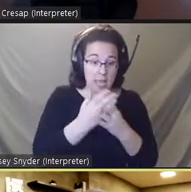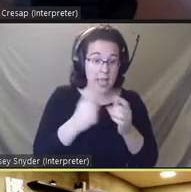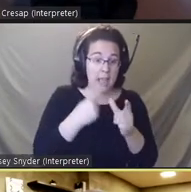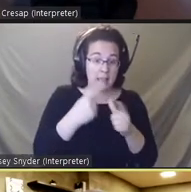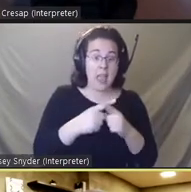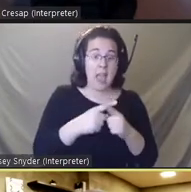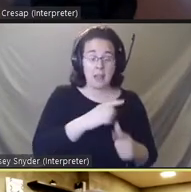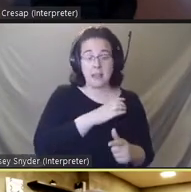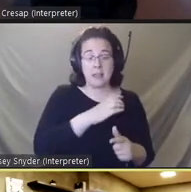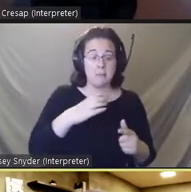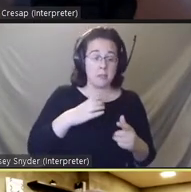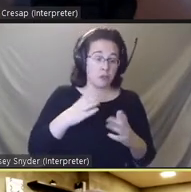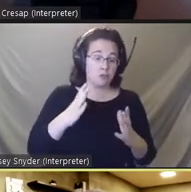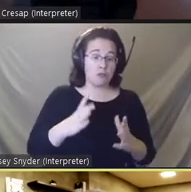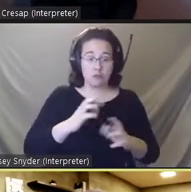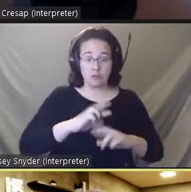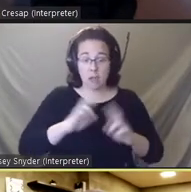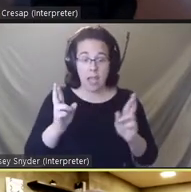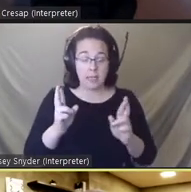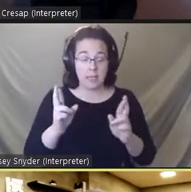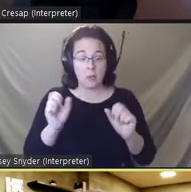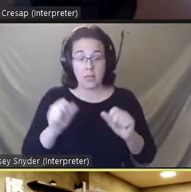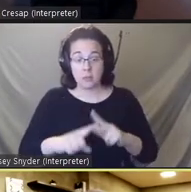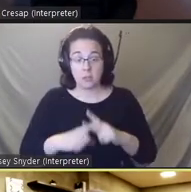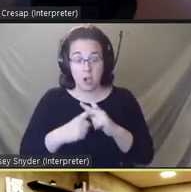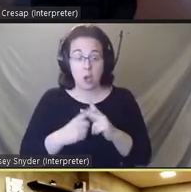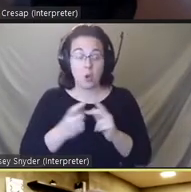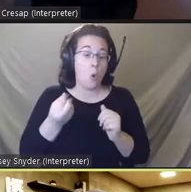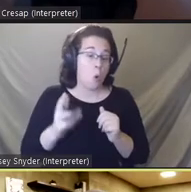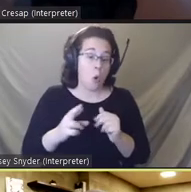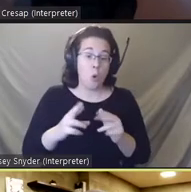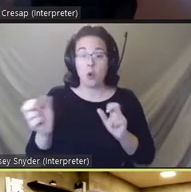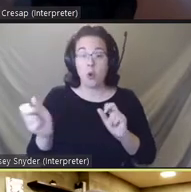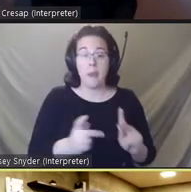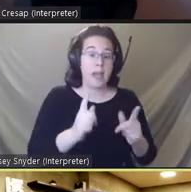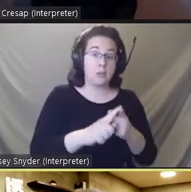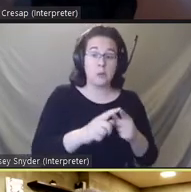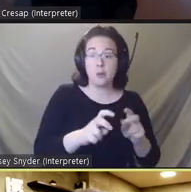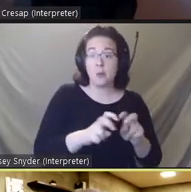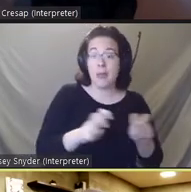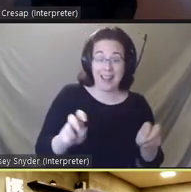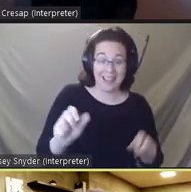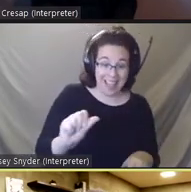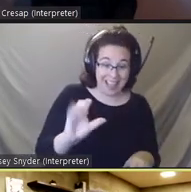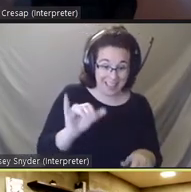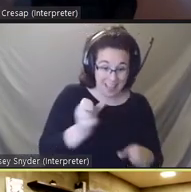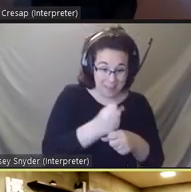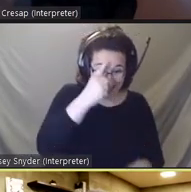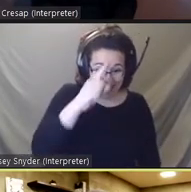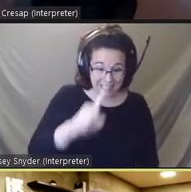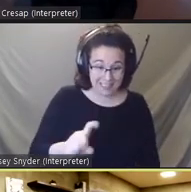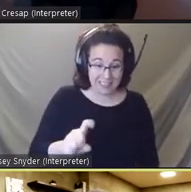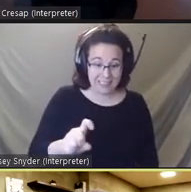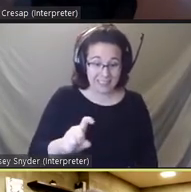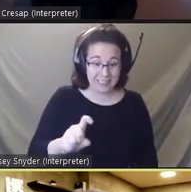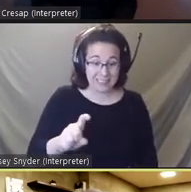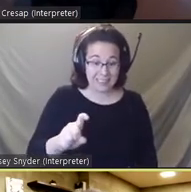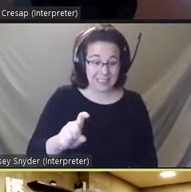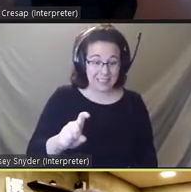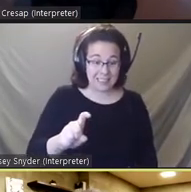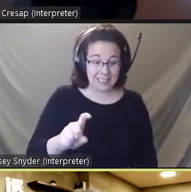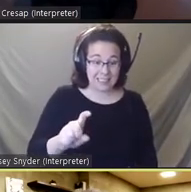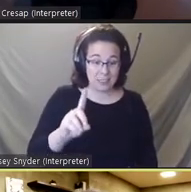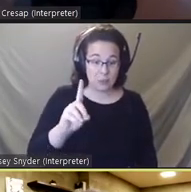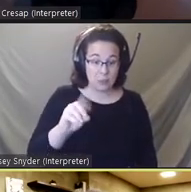start. Otherwise, we can go right back to panel A. Does that make sense? So let's just do